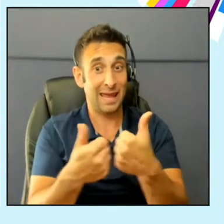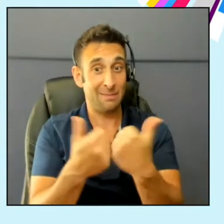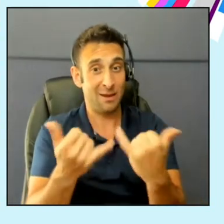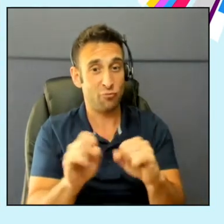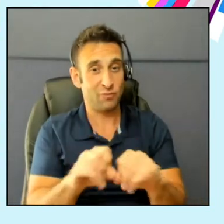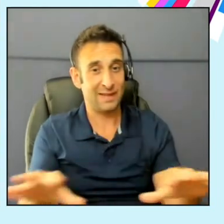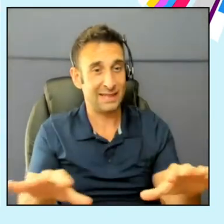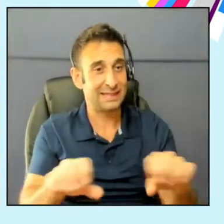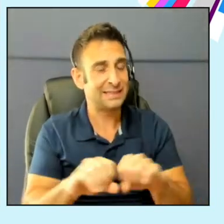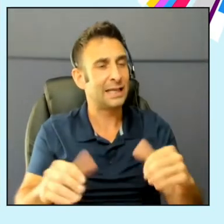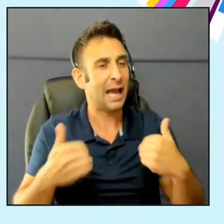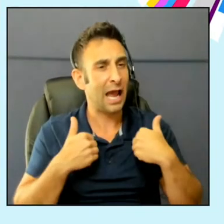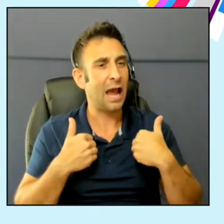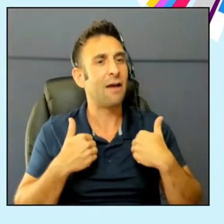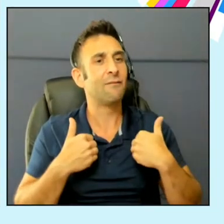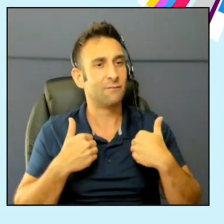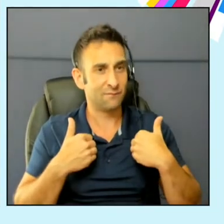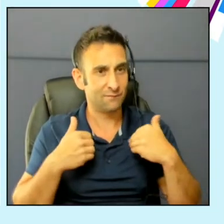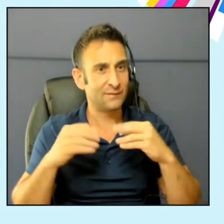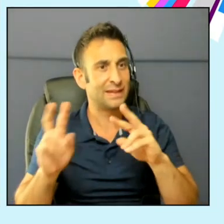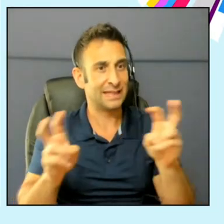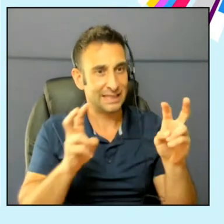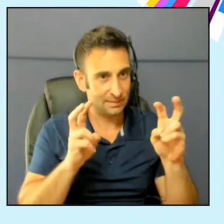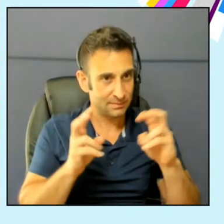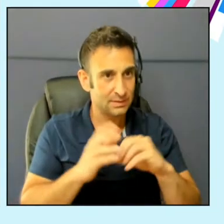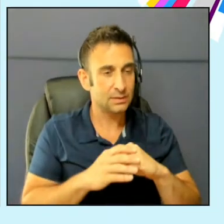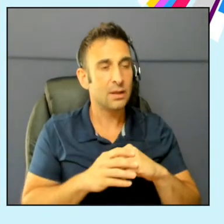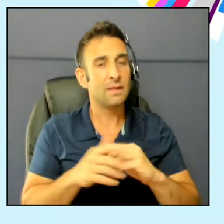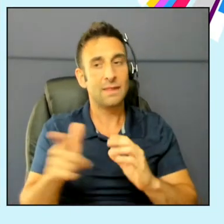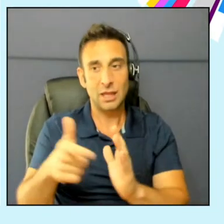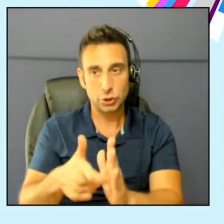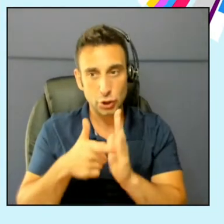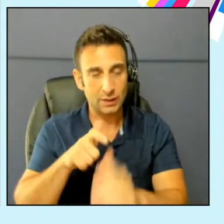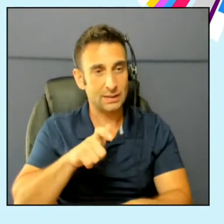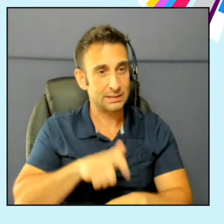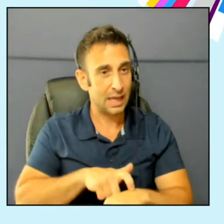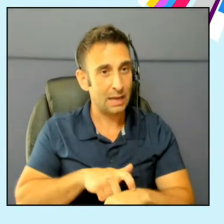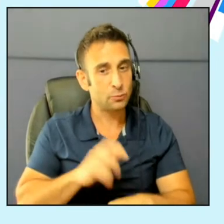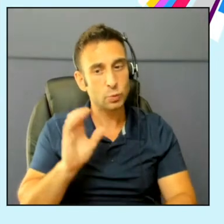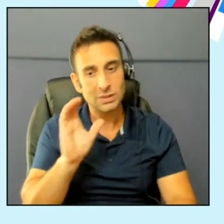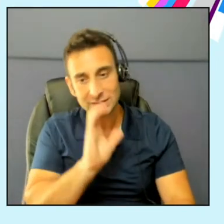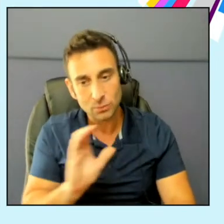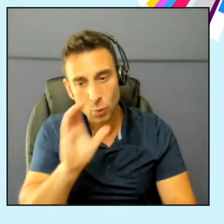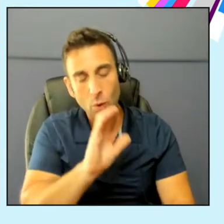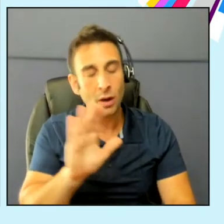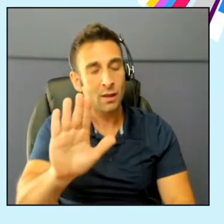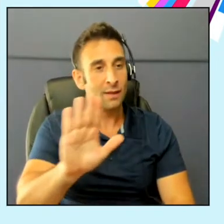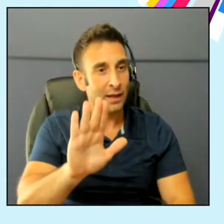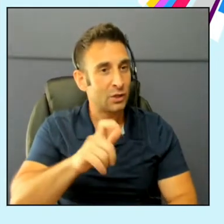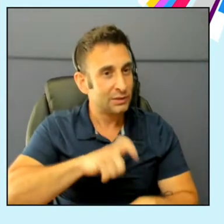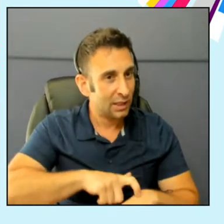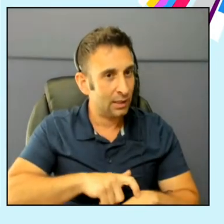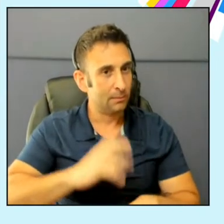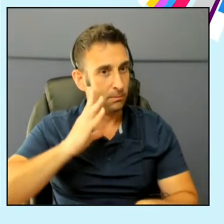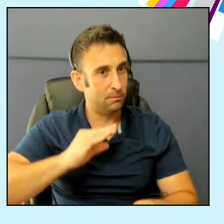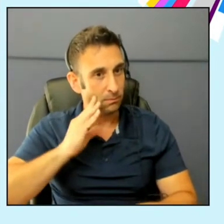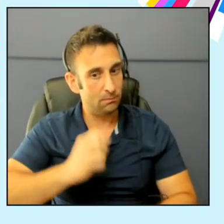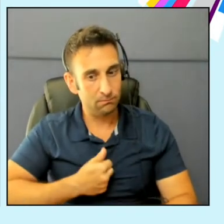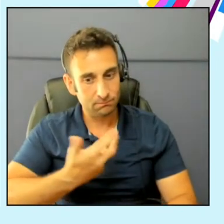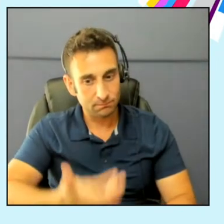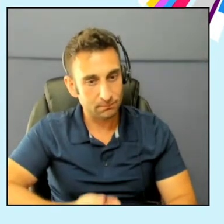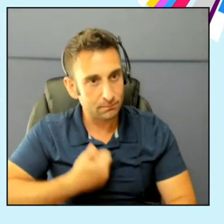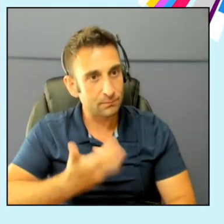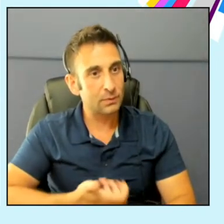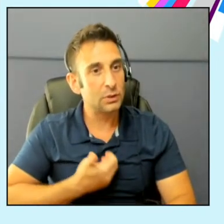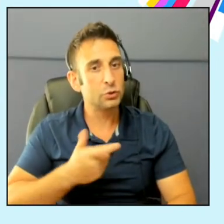well, where someone took the time to pour their own stories and experiences onto the screen. And in doing so, changing the course of